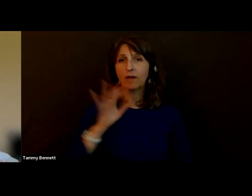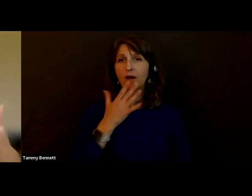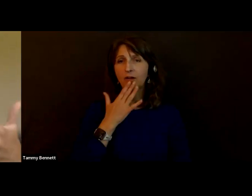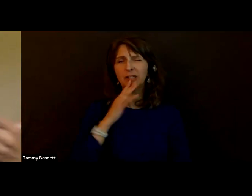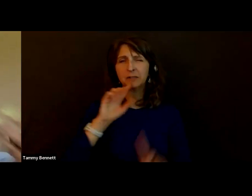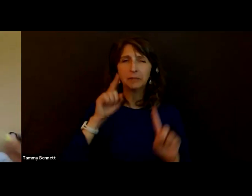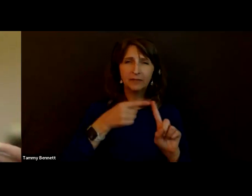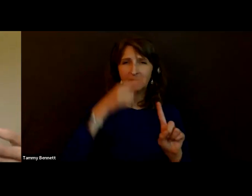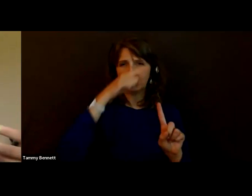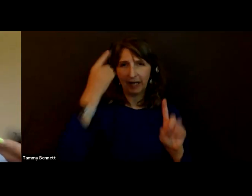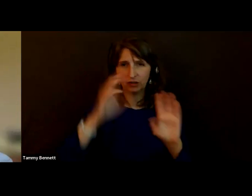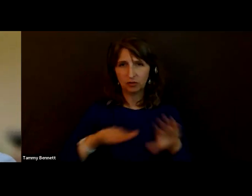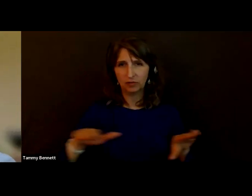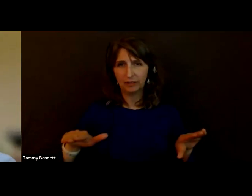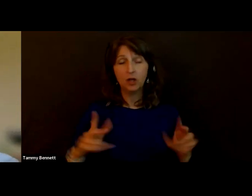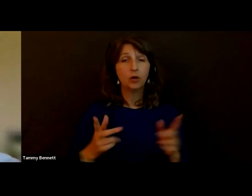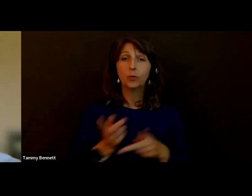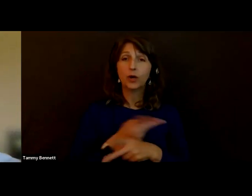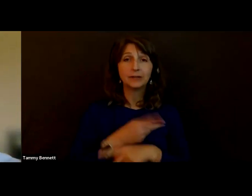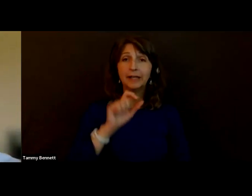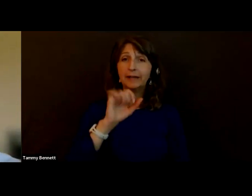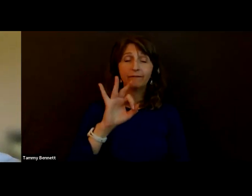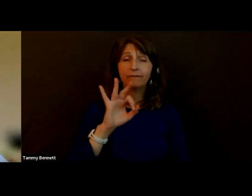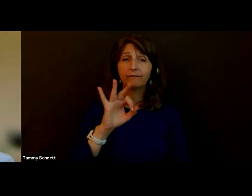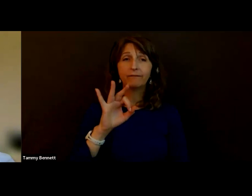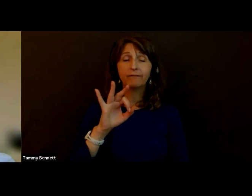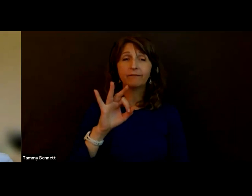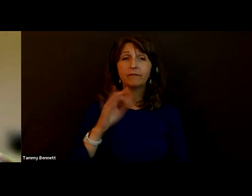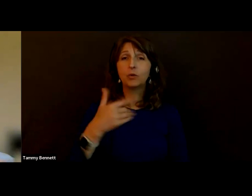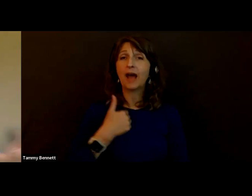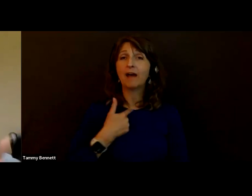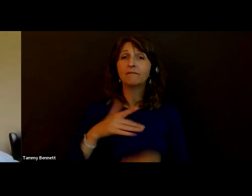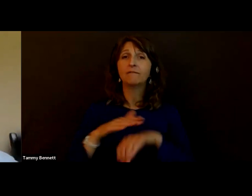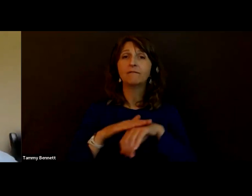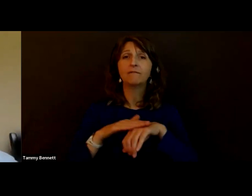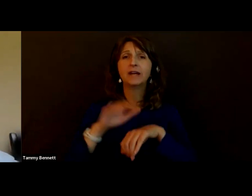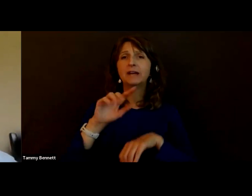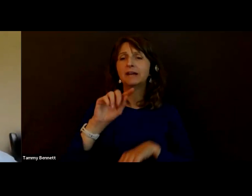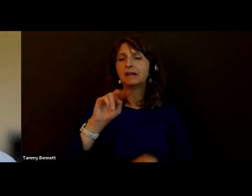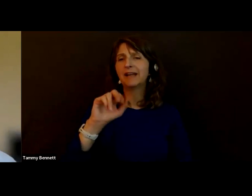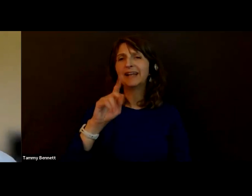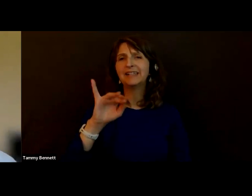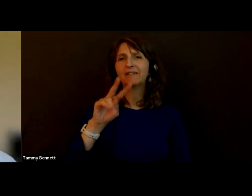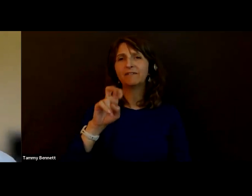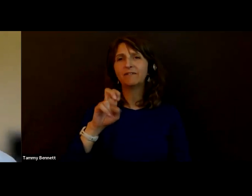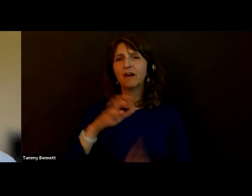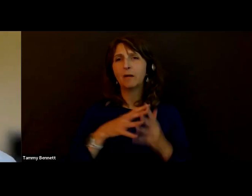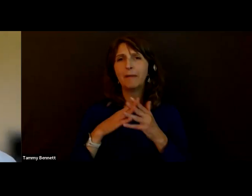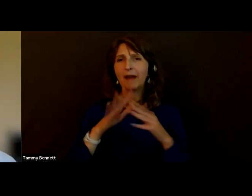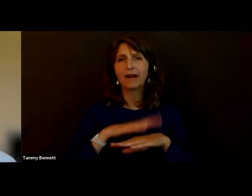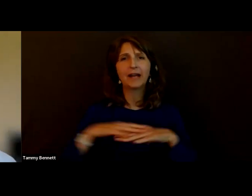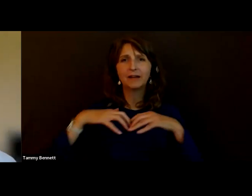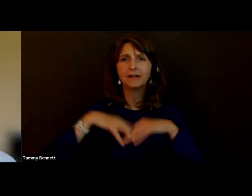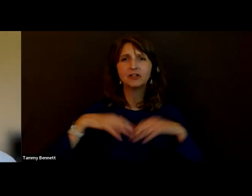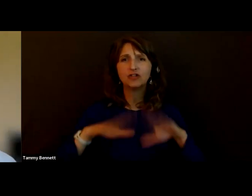more so if you're in an area that has Native American children, that is an issue. So if we want to talk